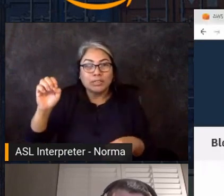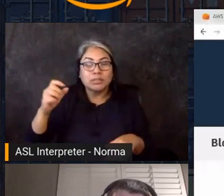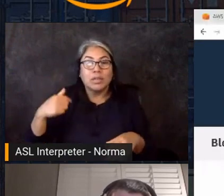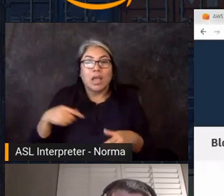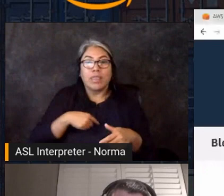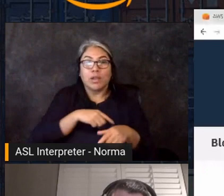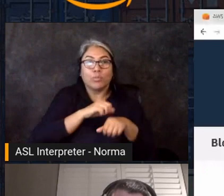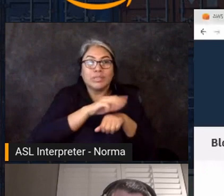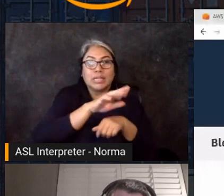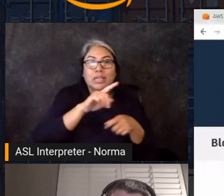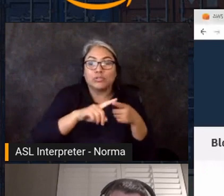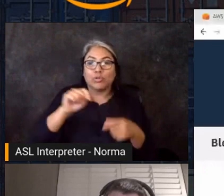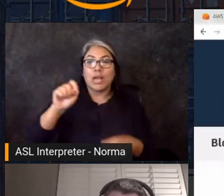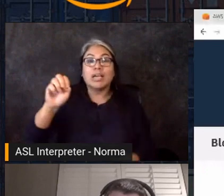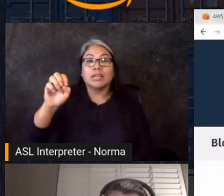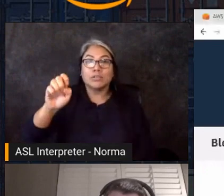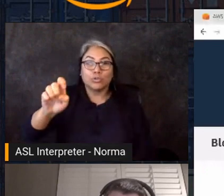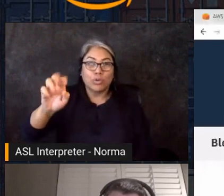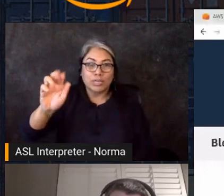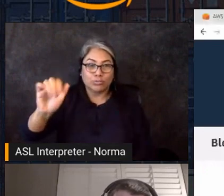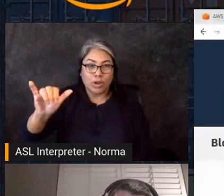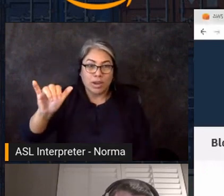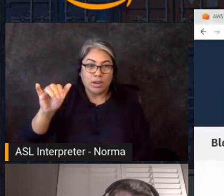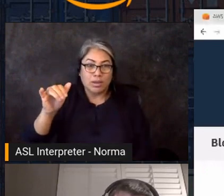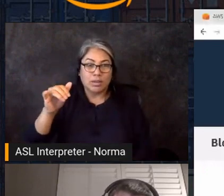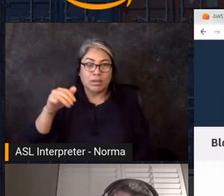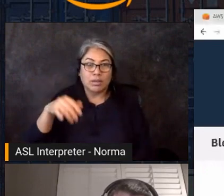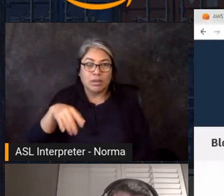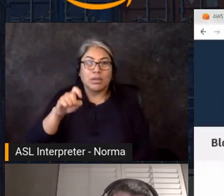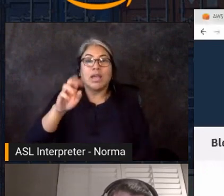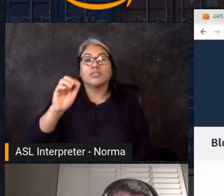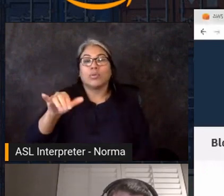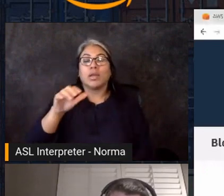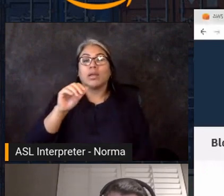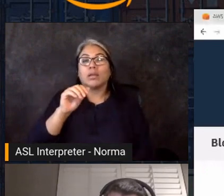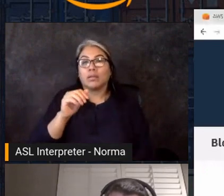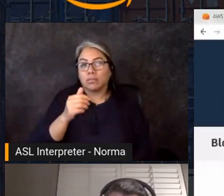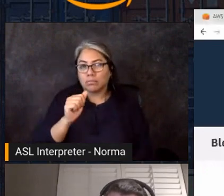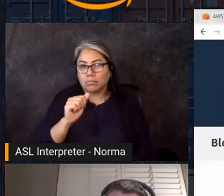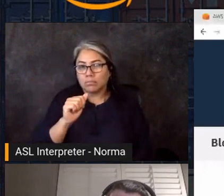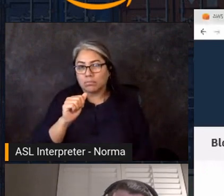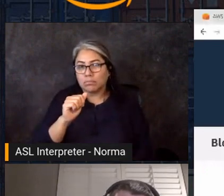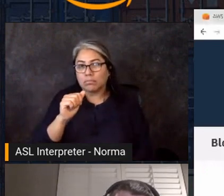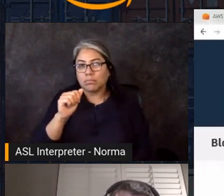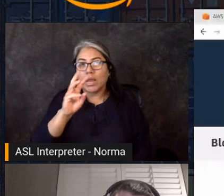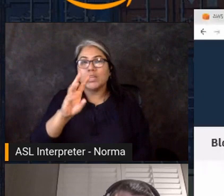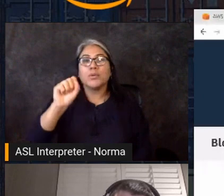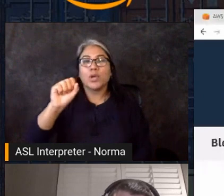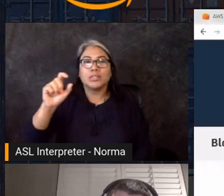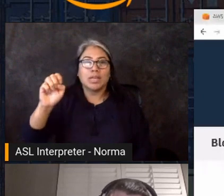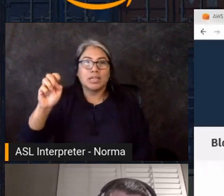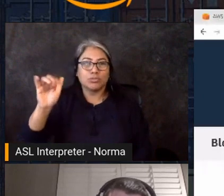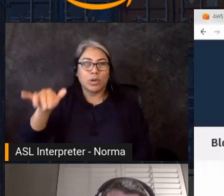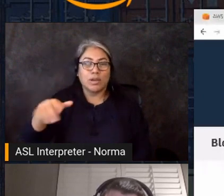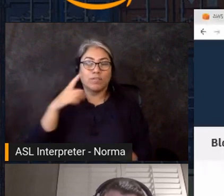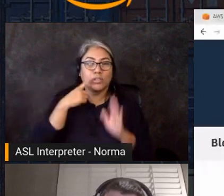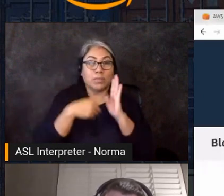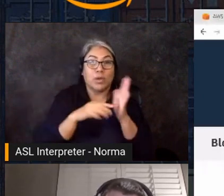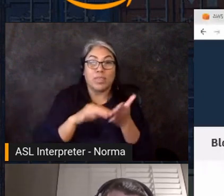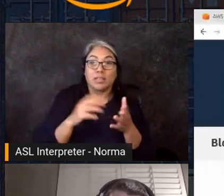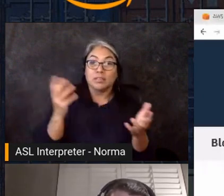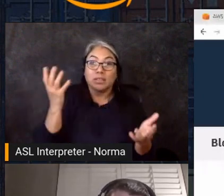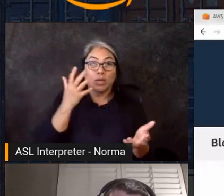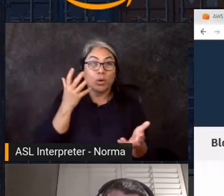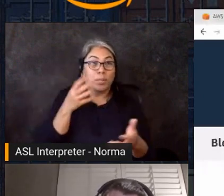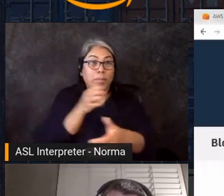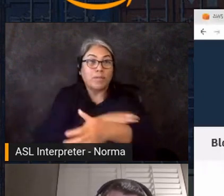to X-Ray or AWS X-Ray, for example. So it's incredibly powerful, and then having this add-on capability can